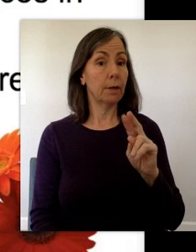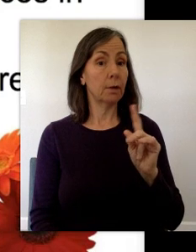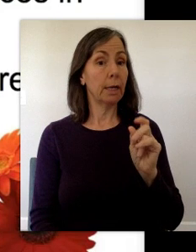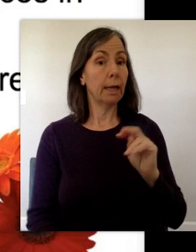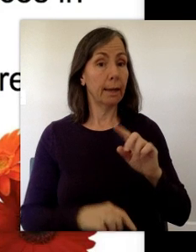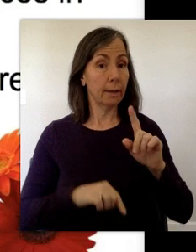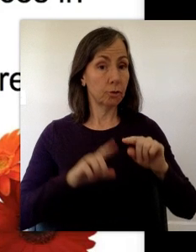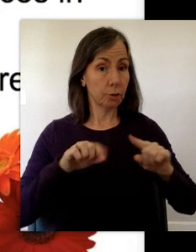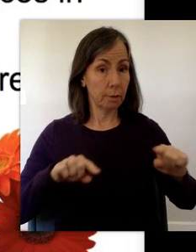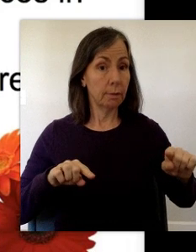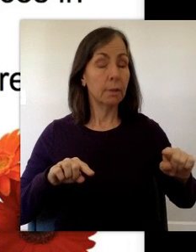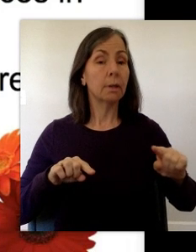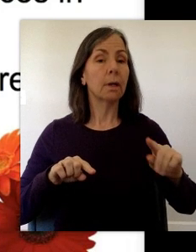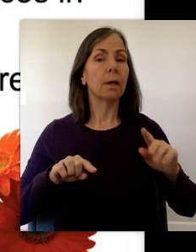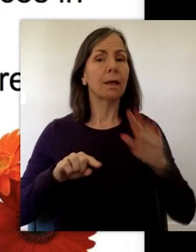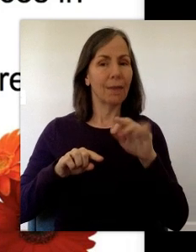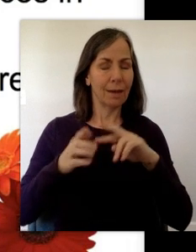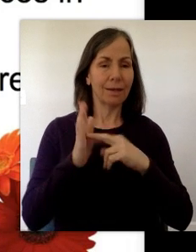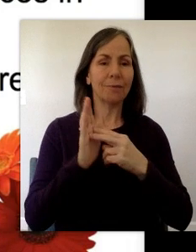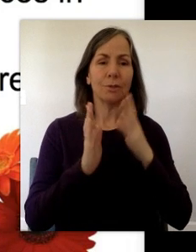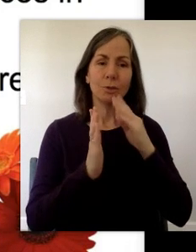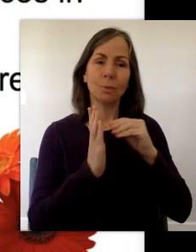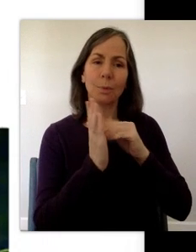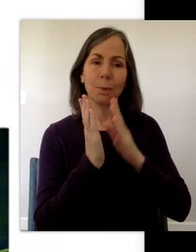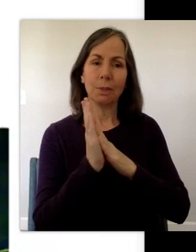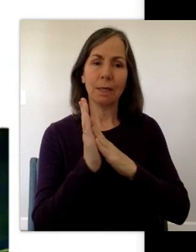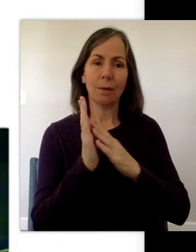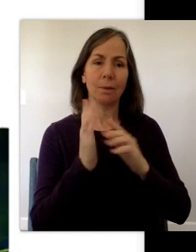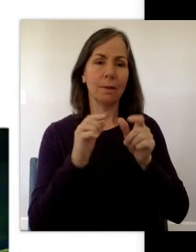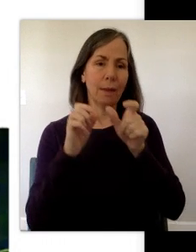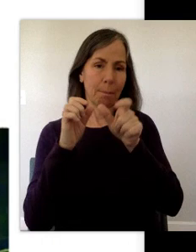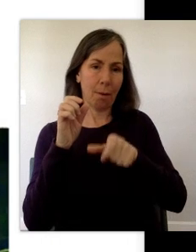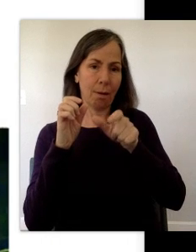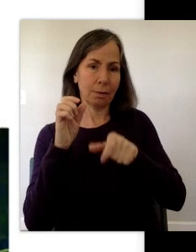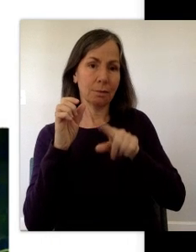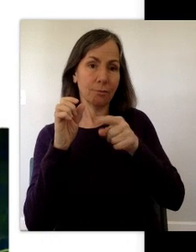that you're going to write down in that box